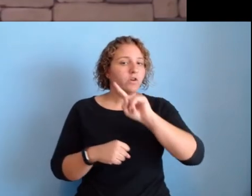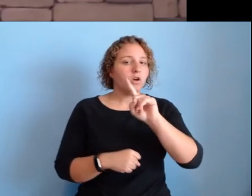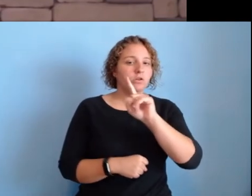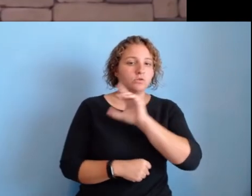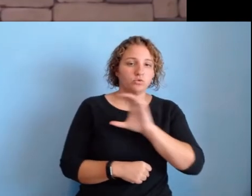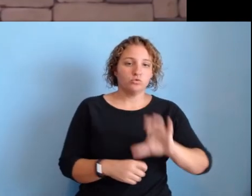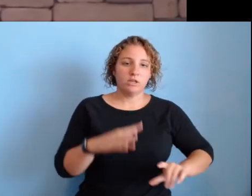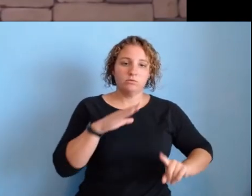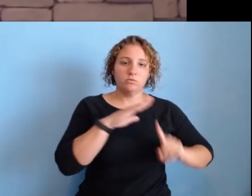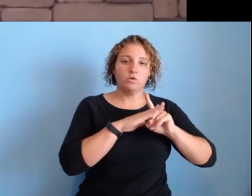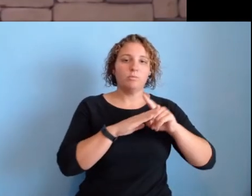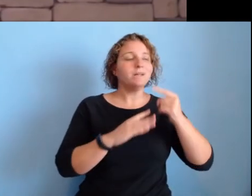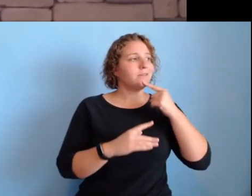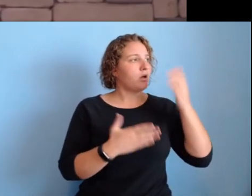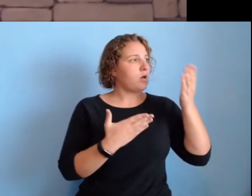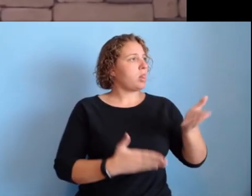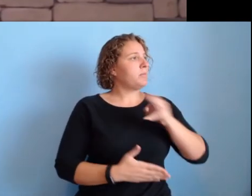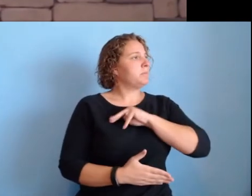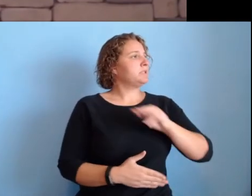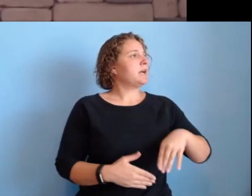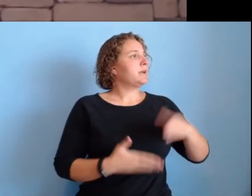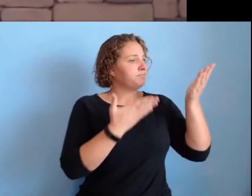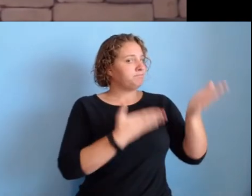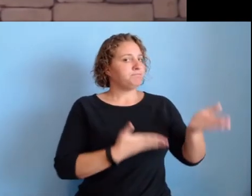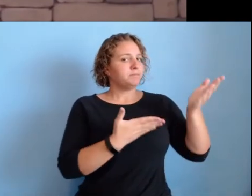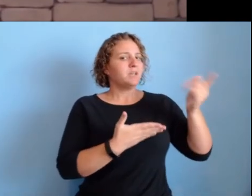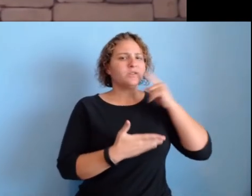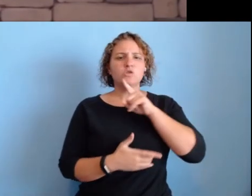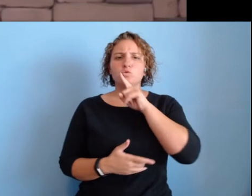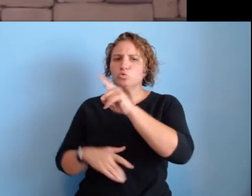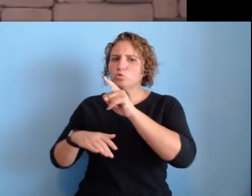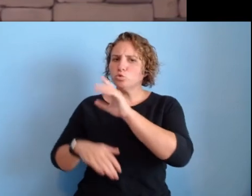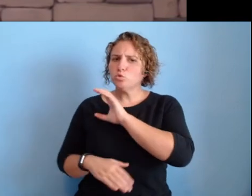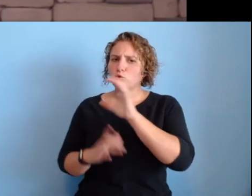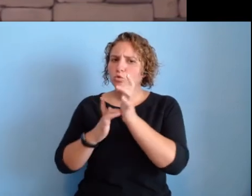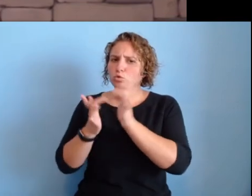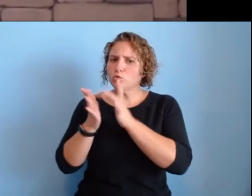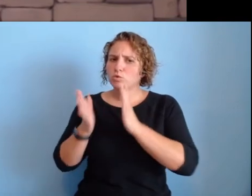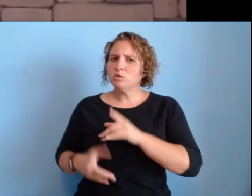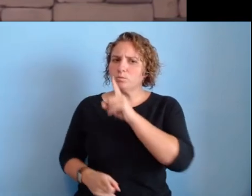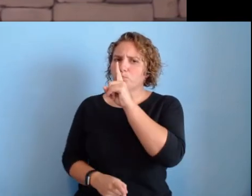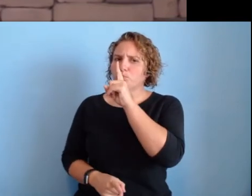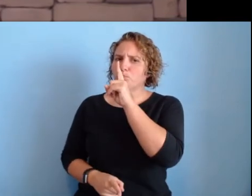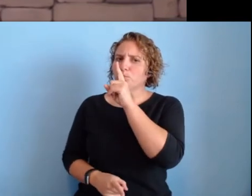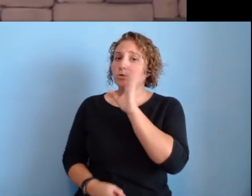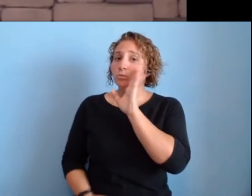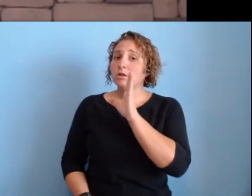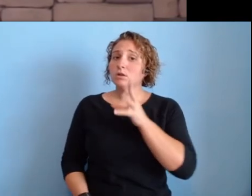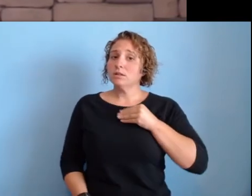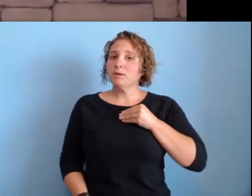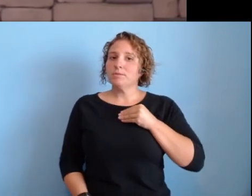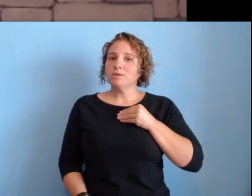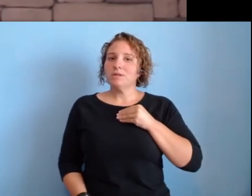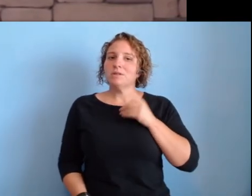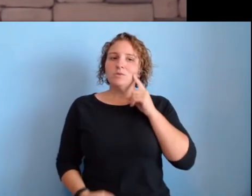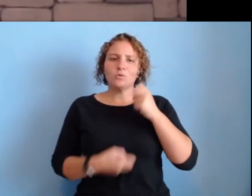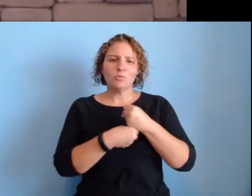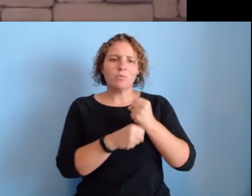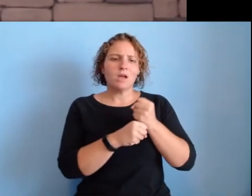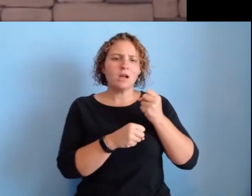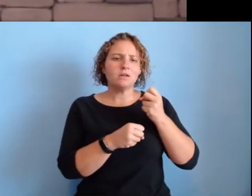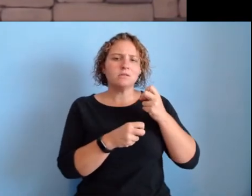Messiah? Do you think the true believers here would remain quiet? Which makes it very hard to promulgate a system like that